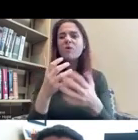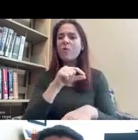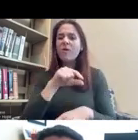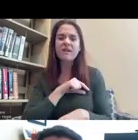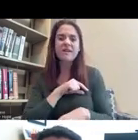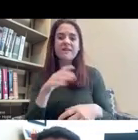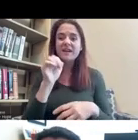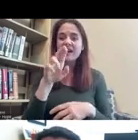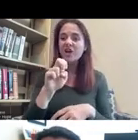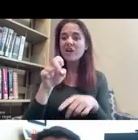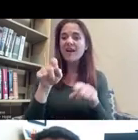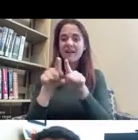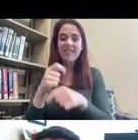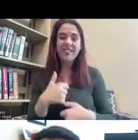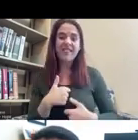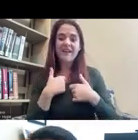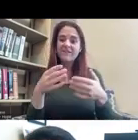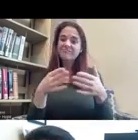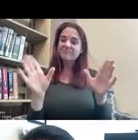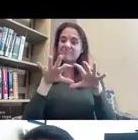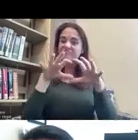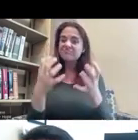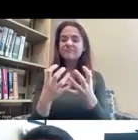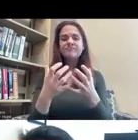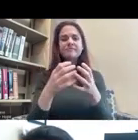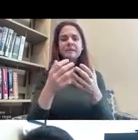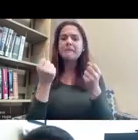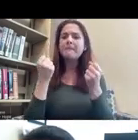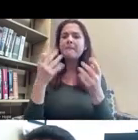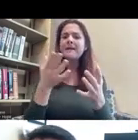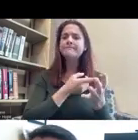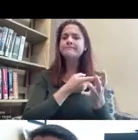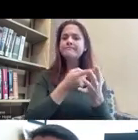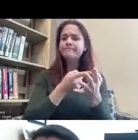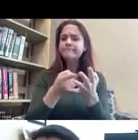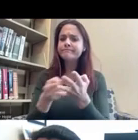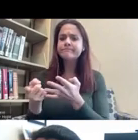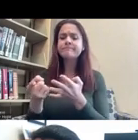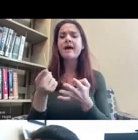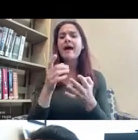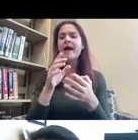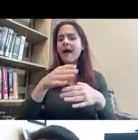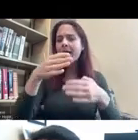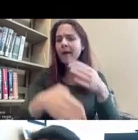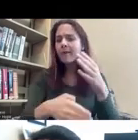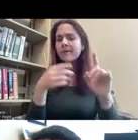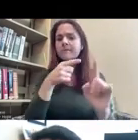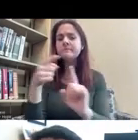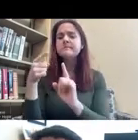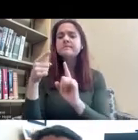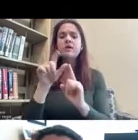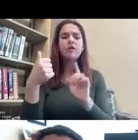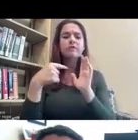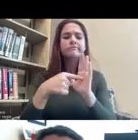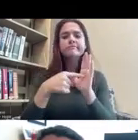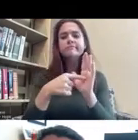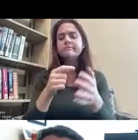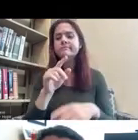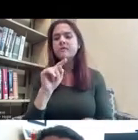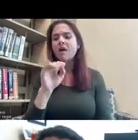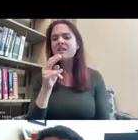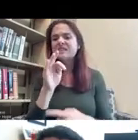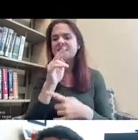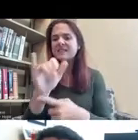life. And so we focus on a number of different outcomes of different symptomatic toxicities.